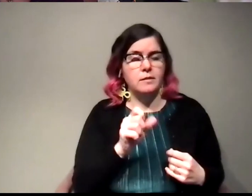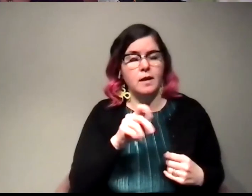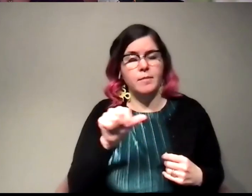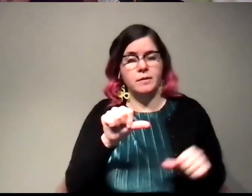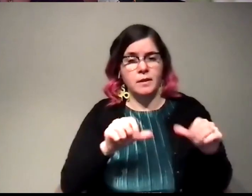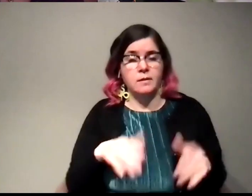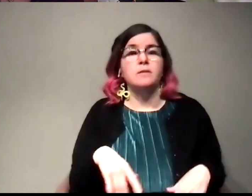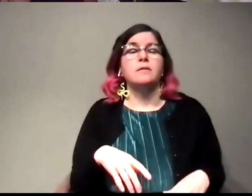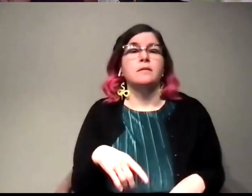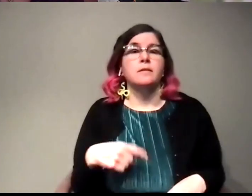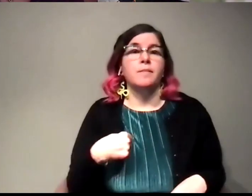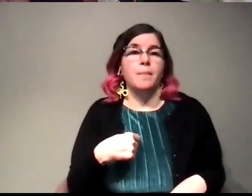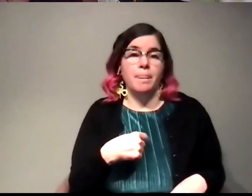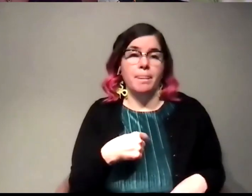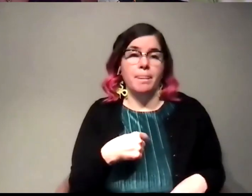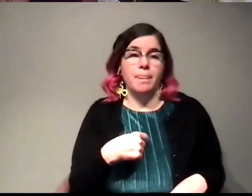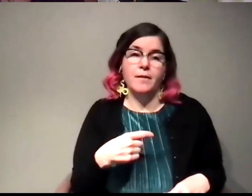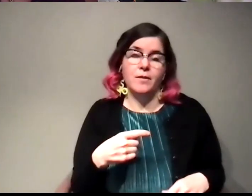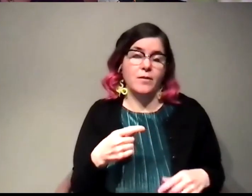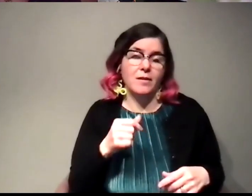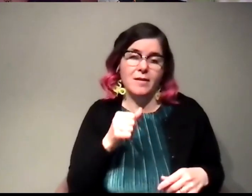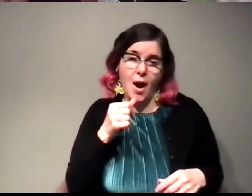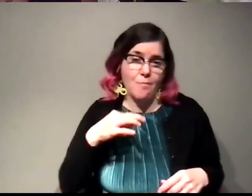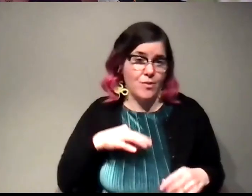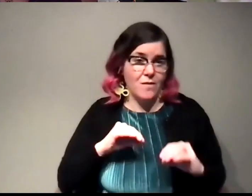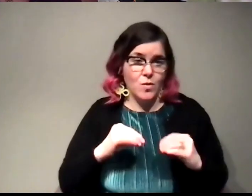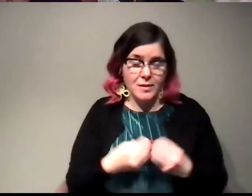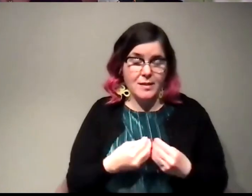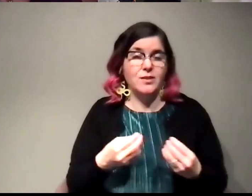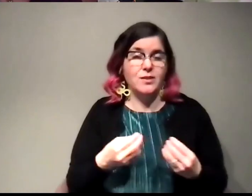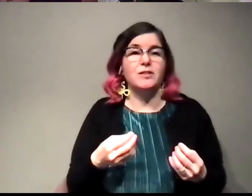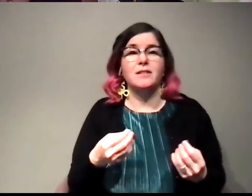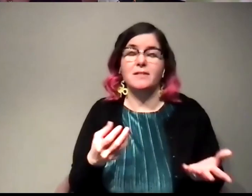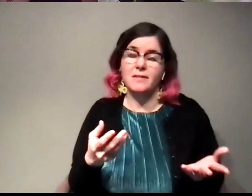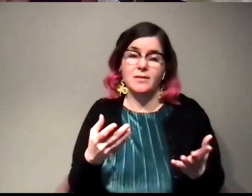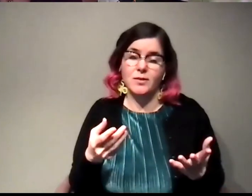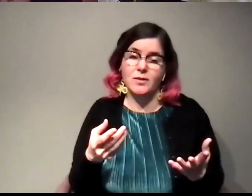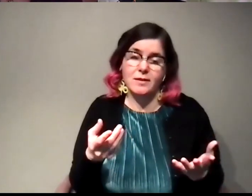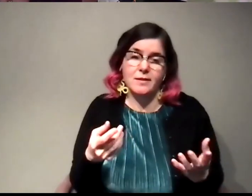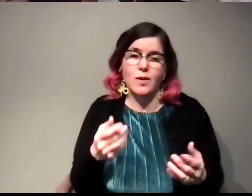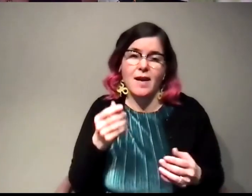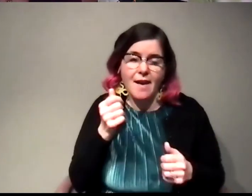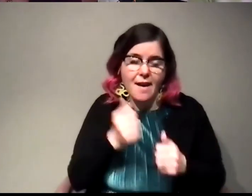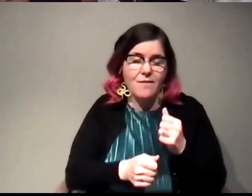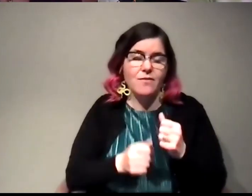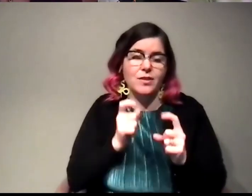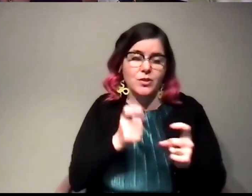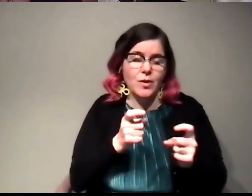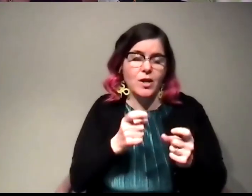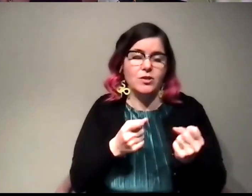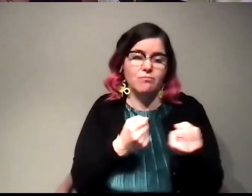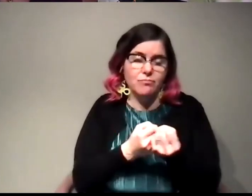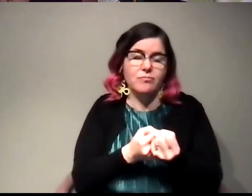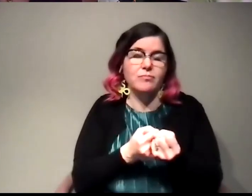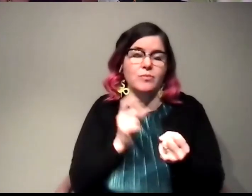patreon.com/skypeascientist. We are a super grassroots nonprofit that's pretty scrappy. So every bit of support that you can give us